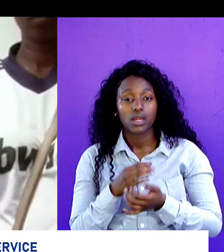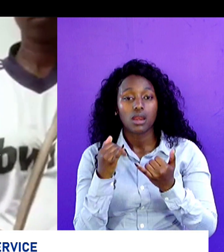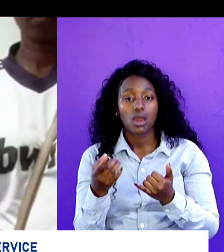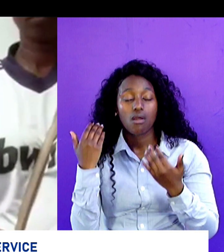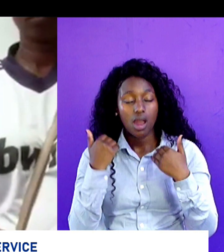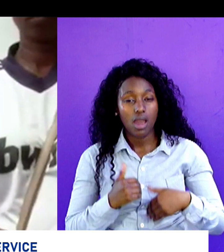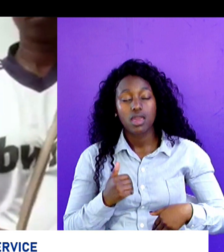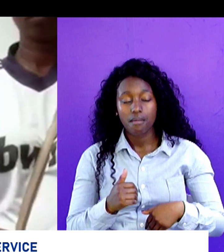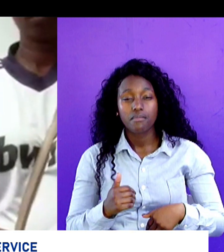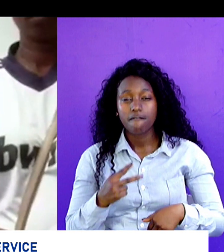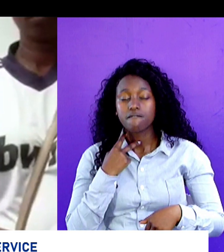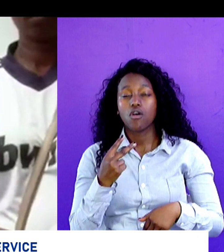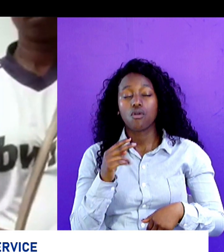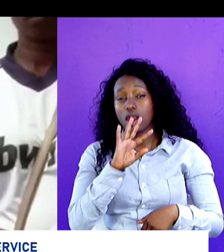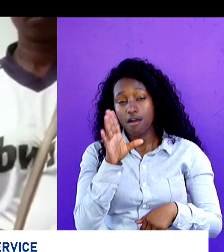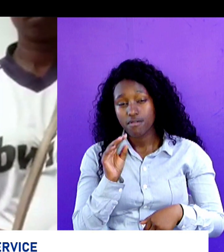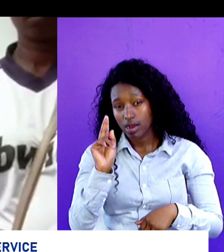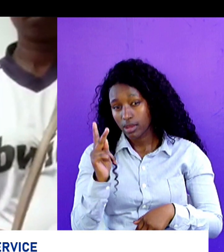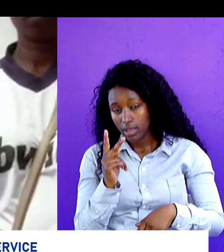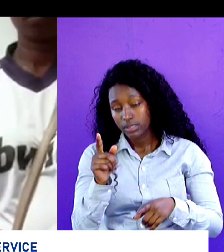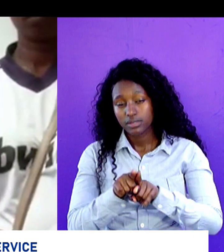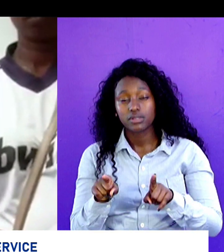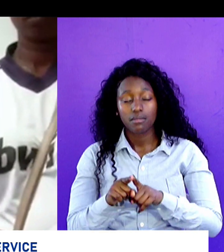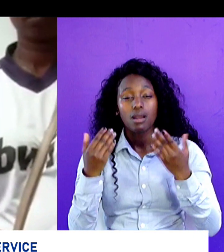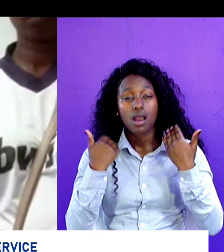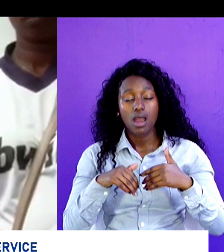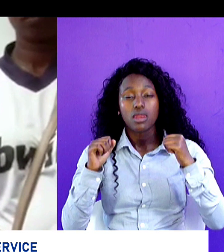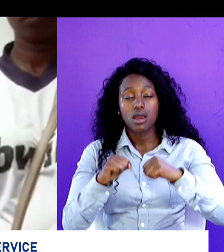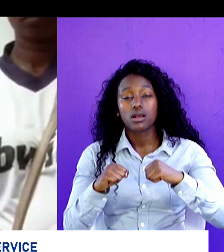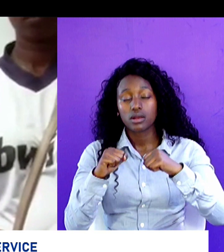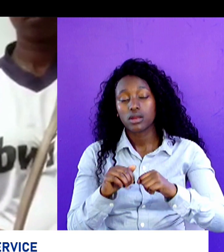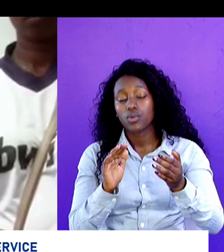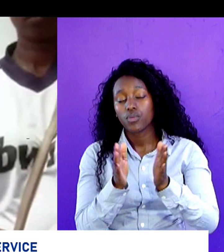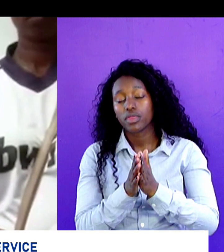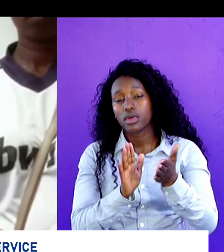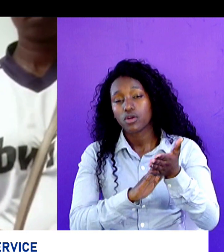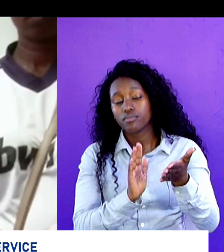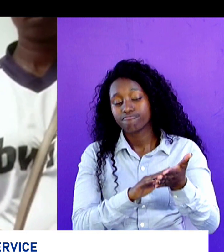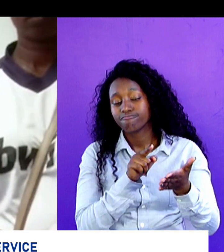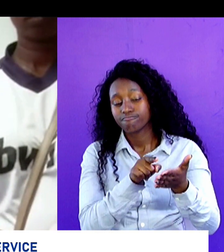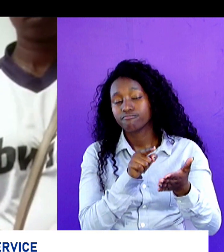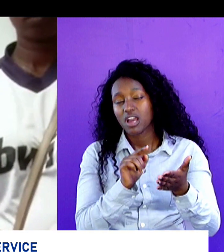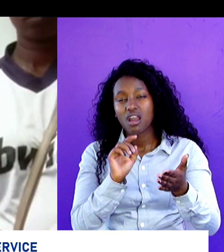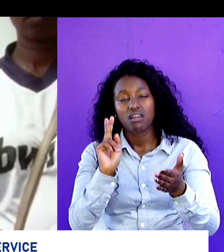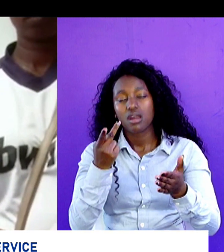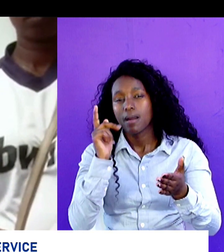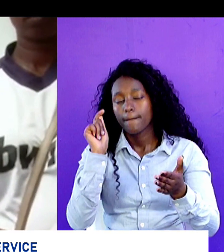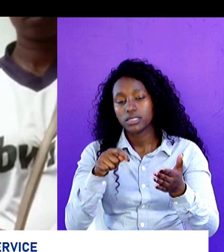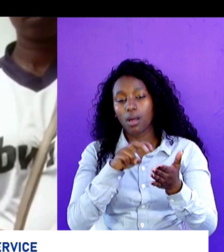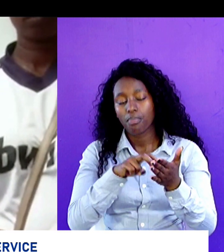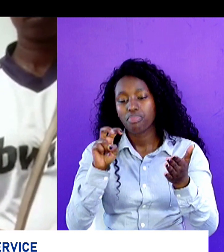as partners, we agree with the proposed recommendation that Kenya should be removed as a member of